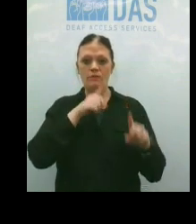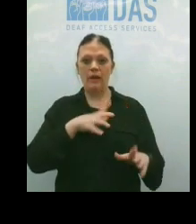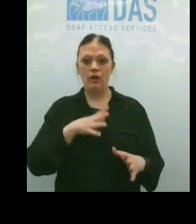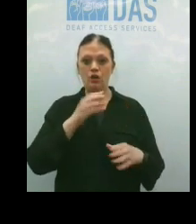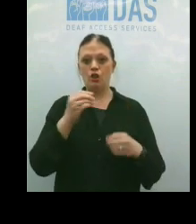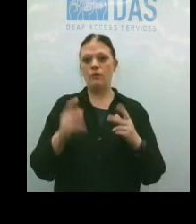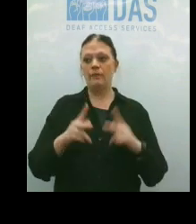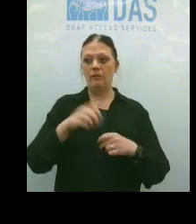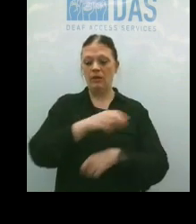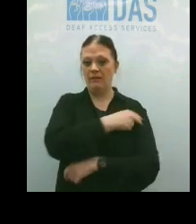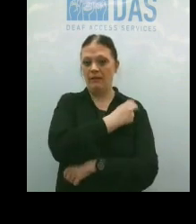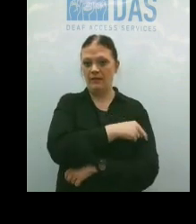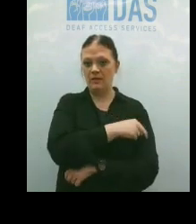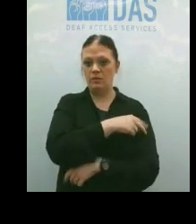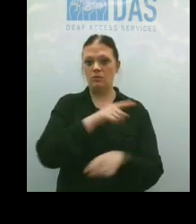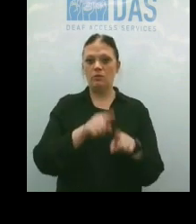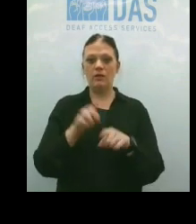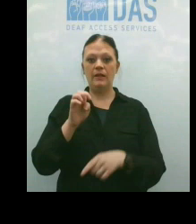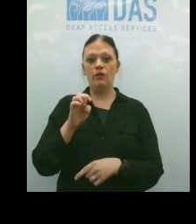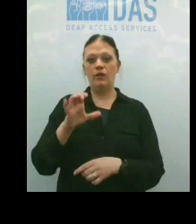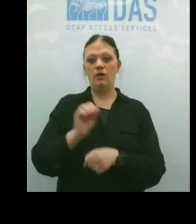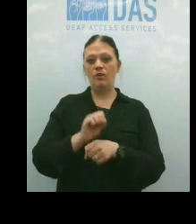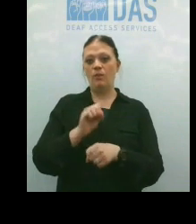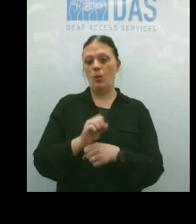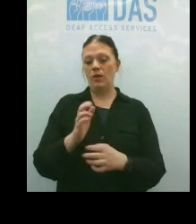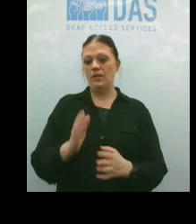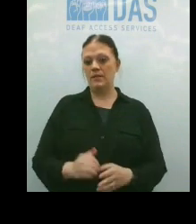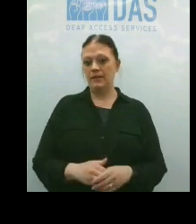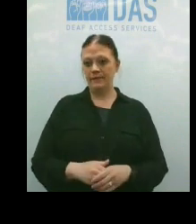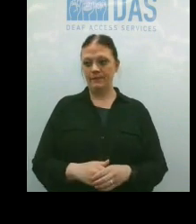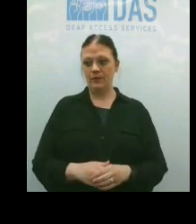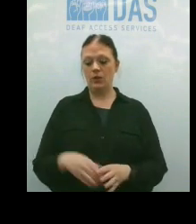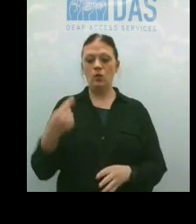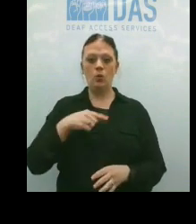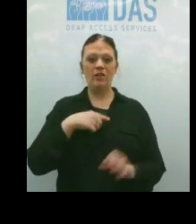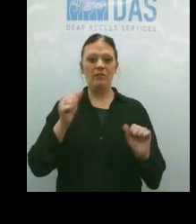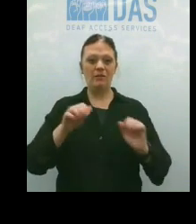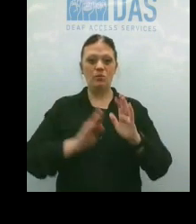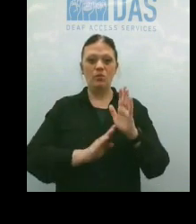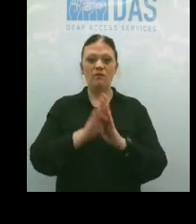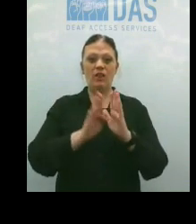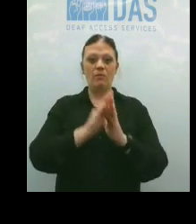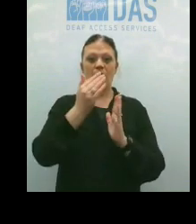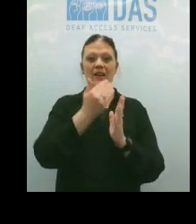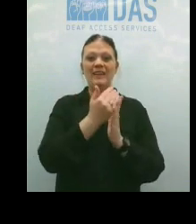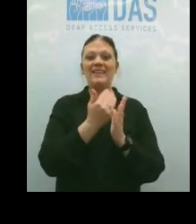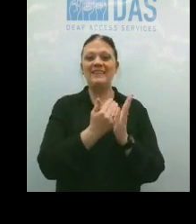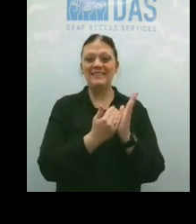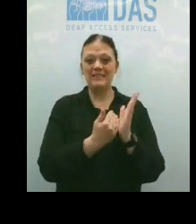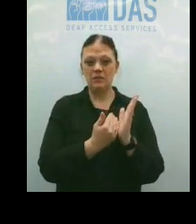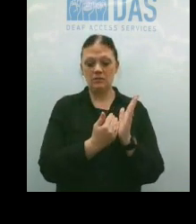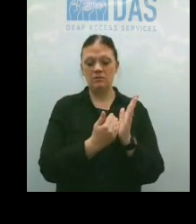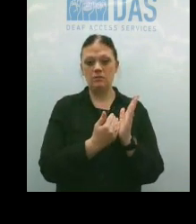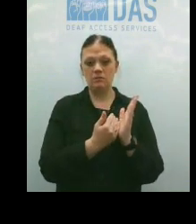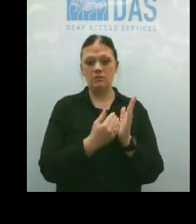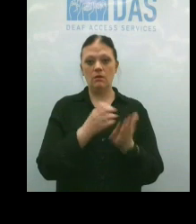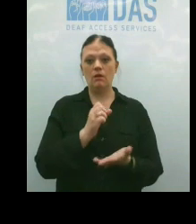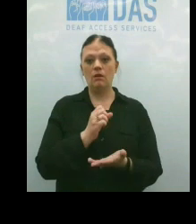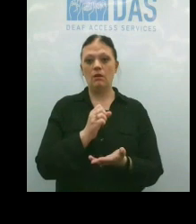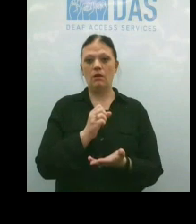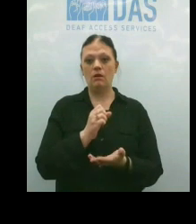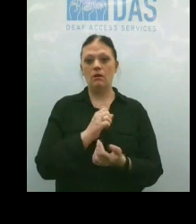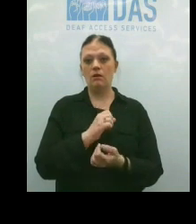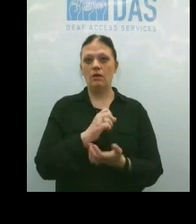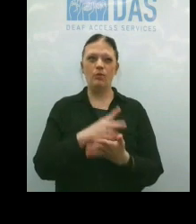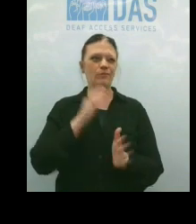people in hospitals as well as Erie County employees. And we've been able to develop a list of approved, let's